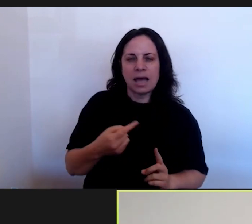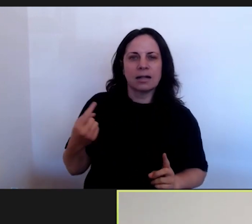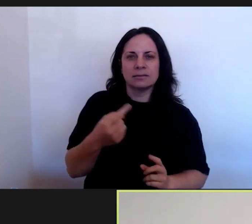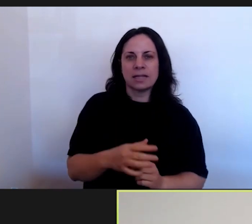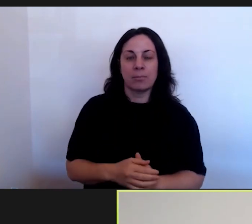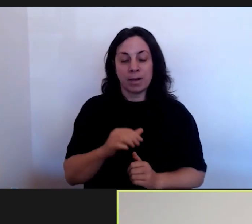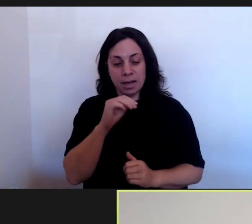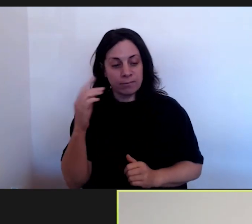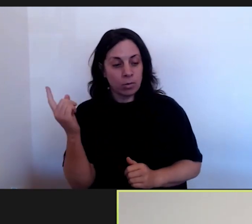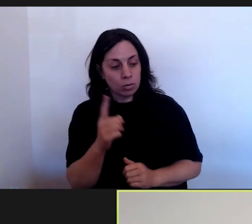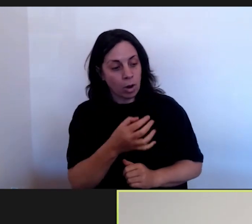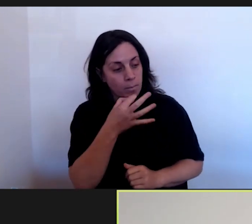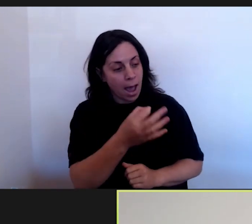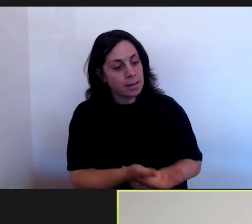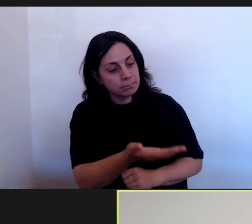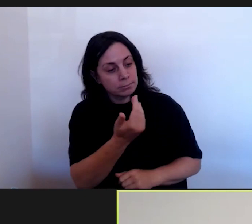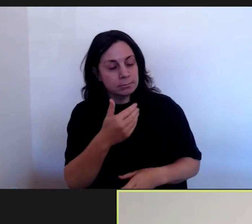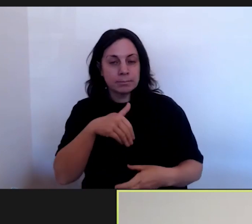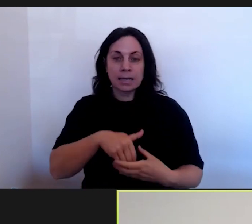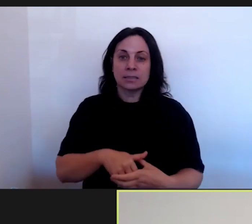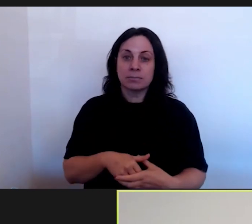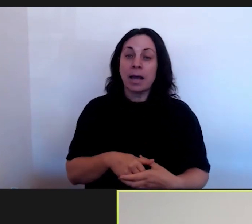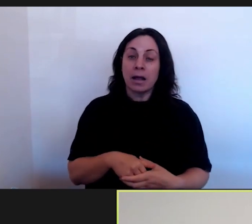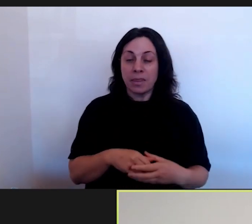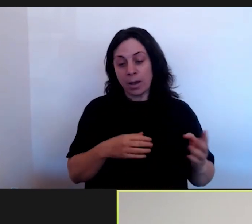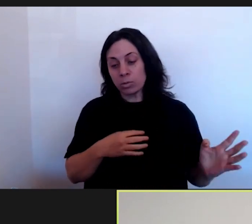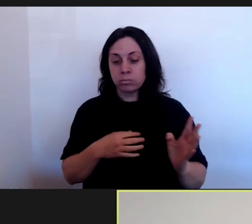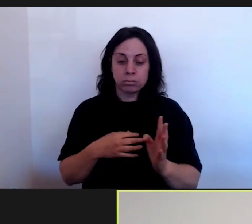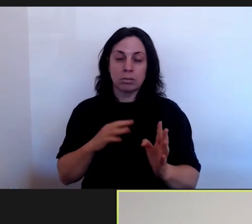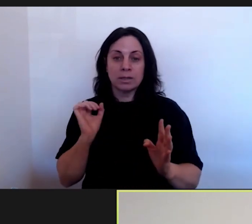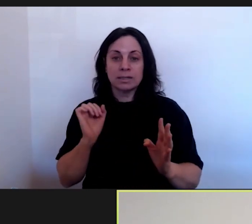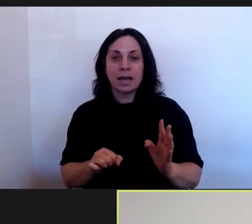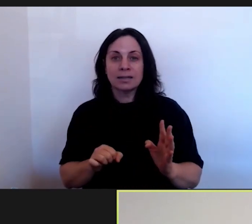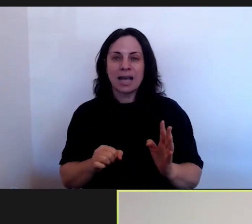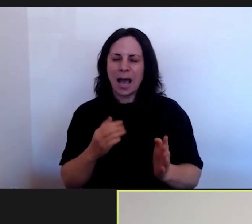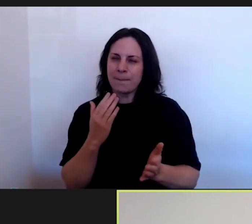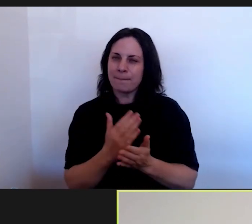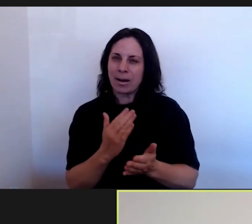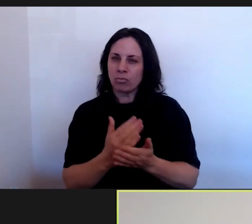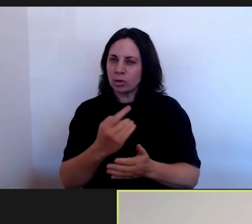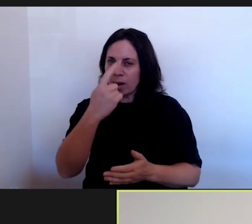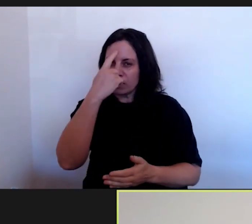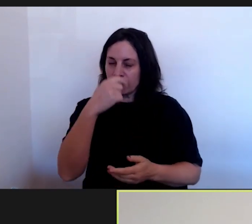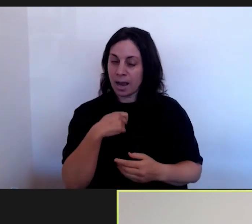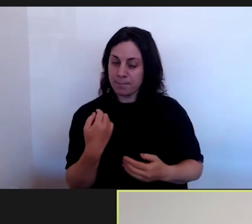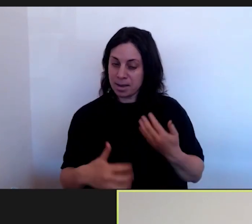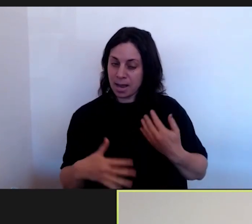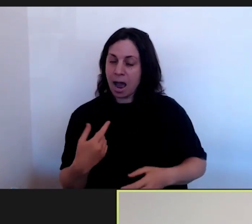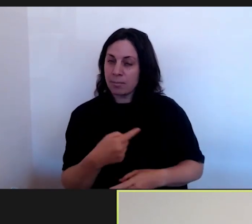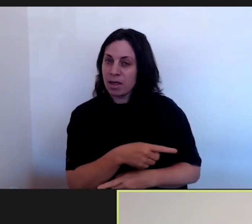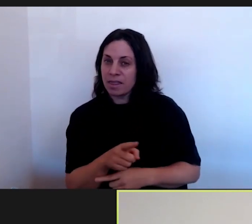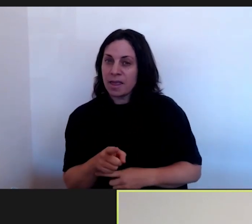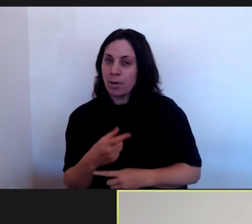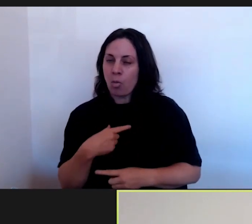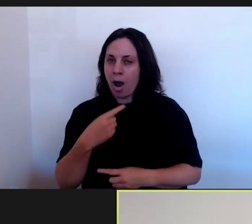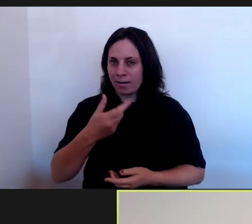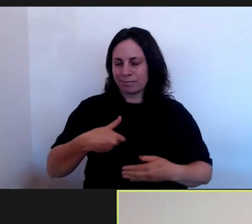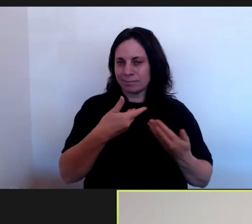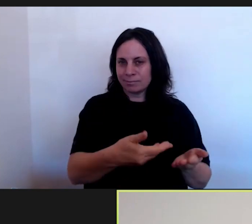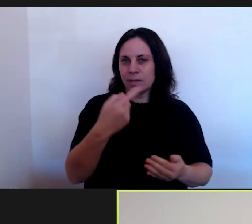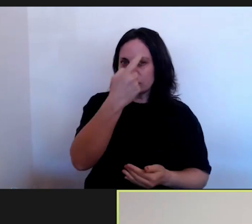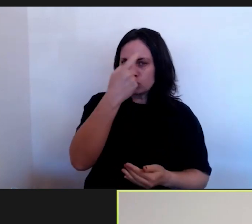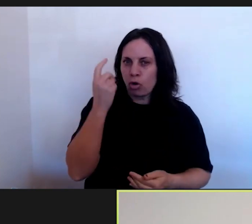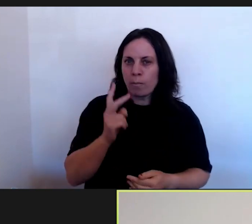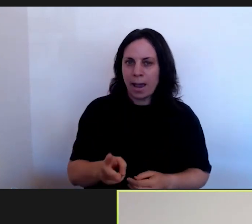to participate, they will participate, but in the end, you're actually doing more harm to them because you are re-traumatizing them by asking